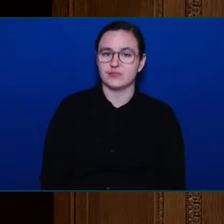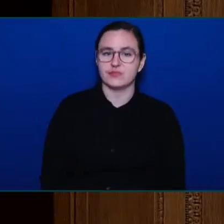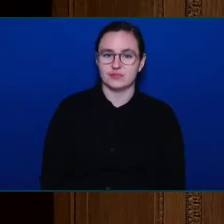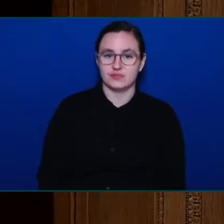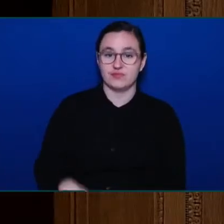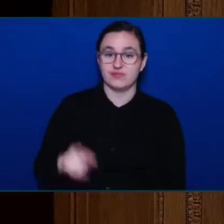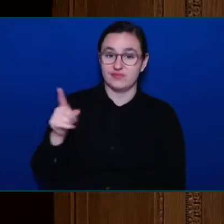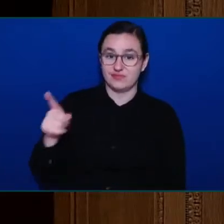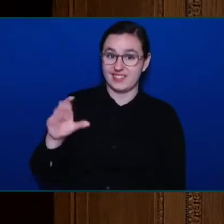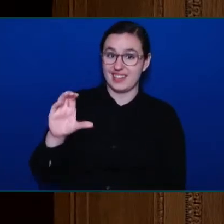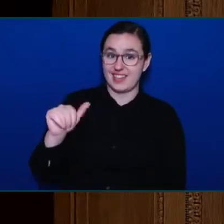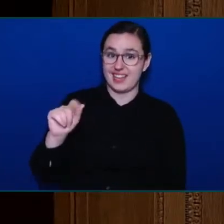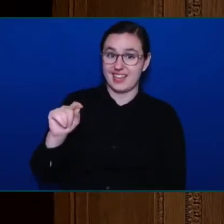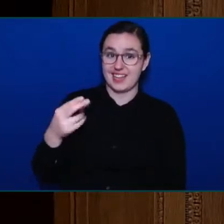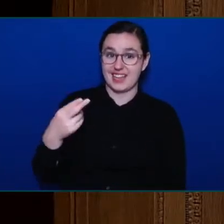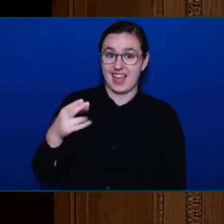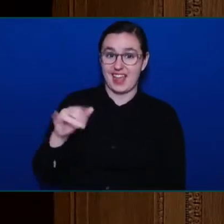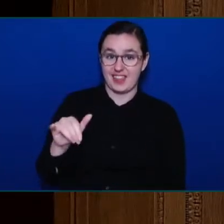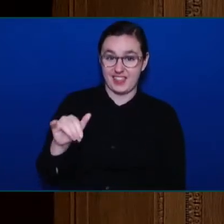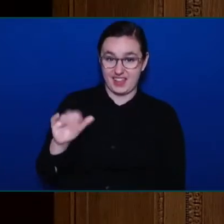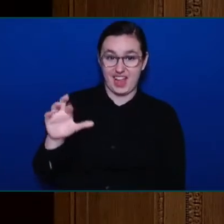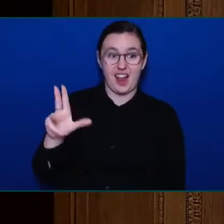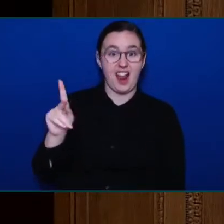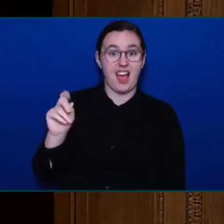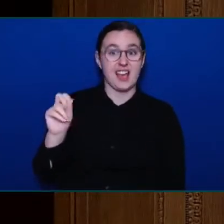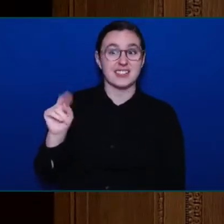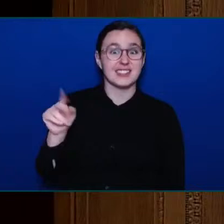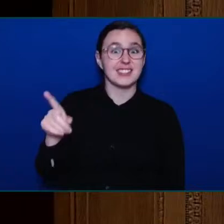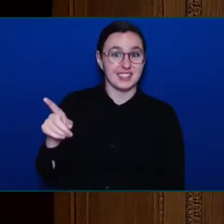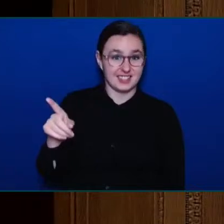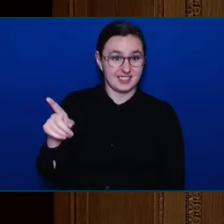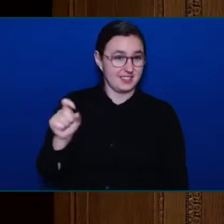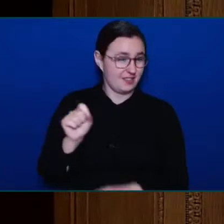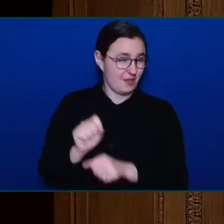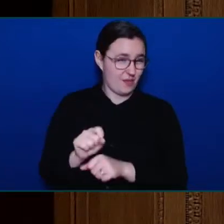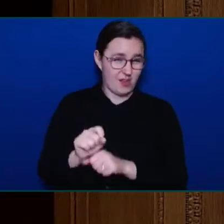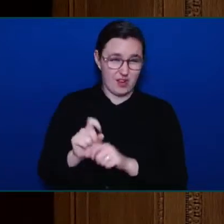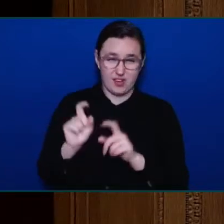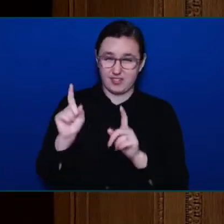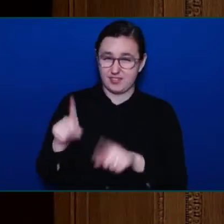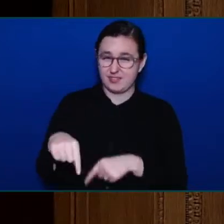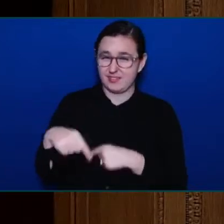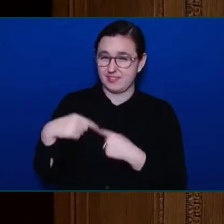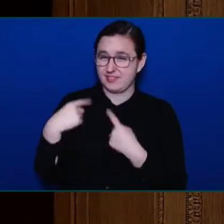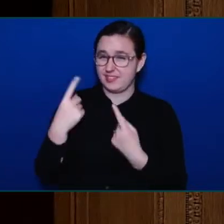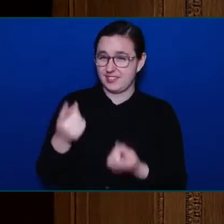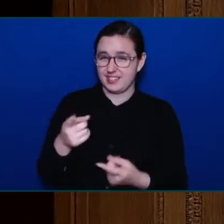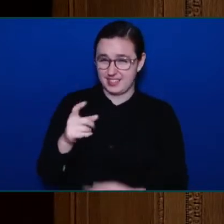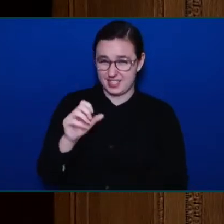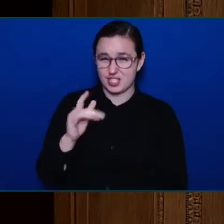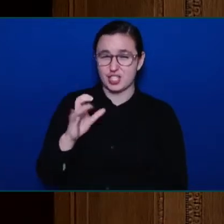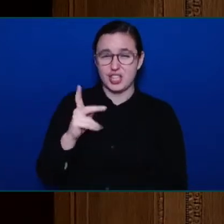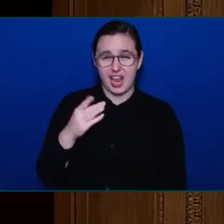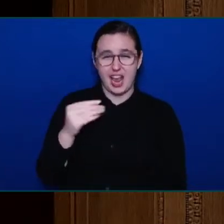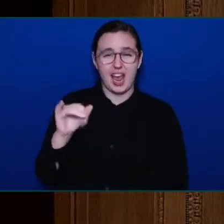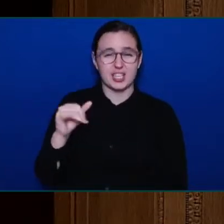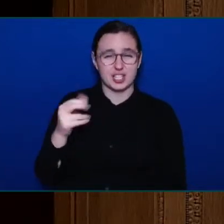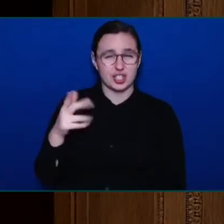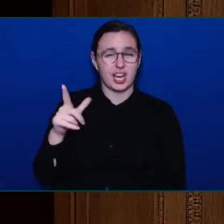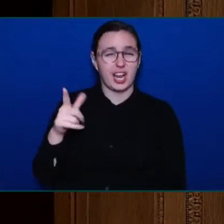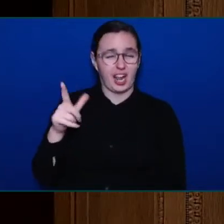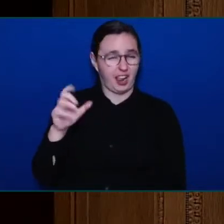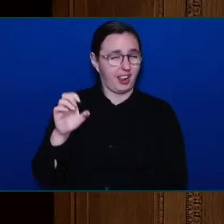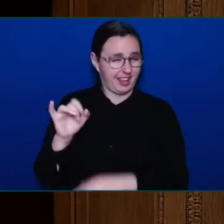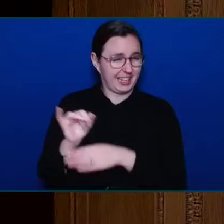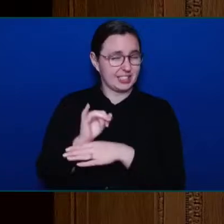industry. Today she continues to operate her own business. She is also the head of the Cedar Shake and Shingle